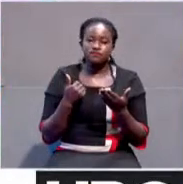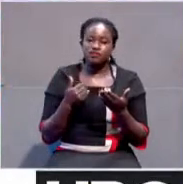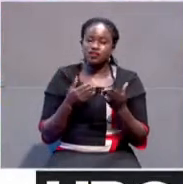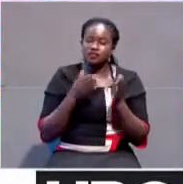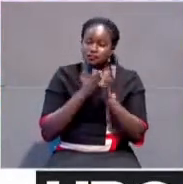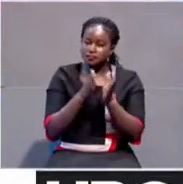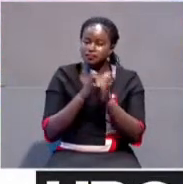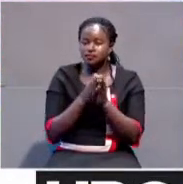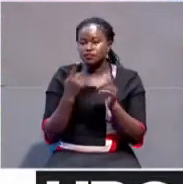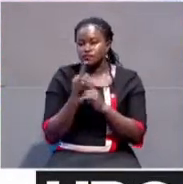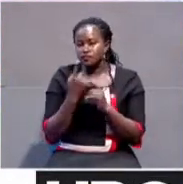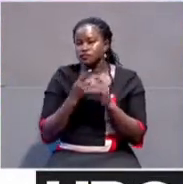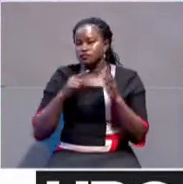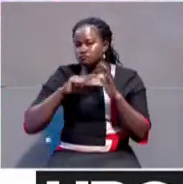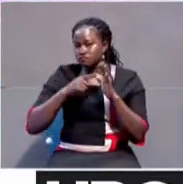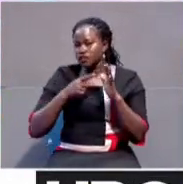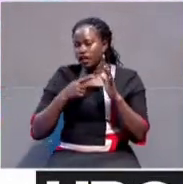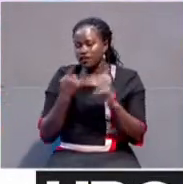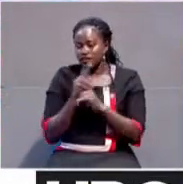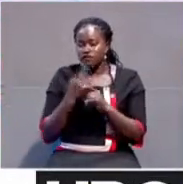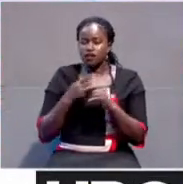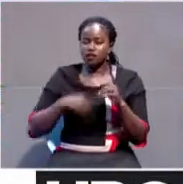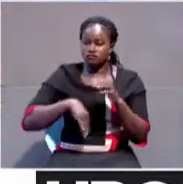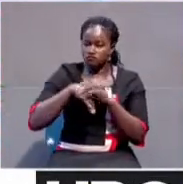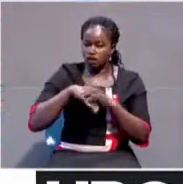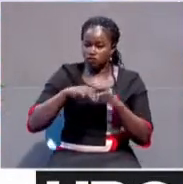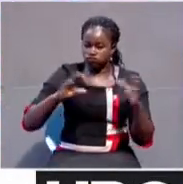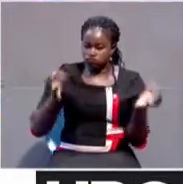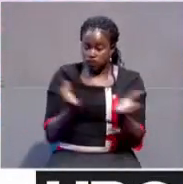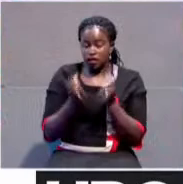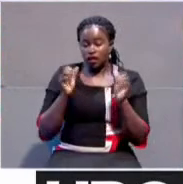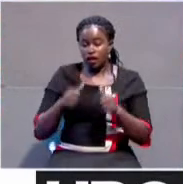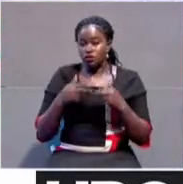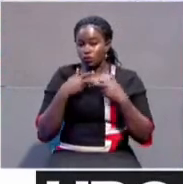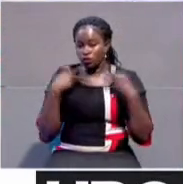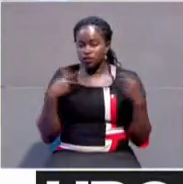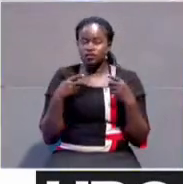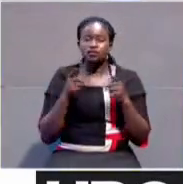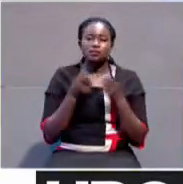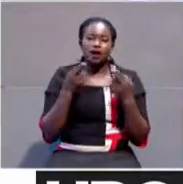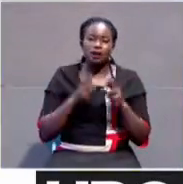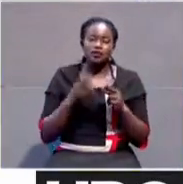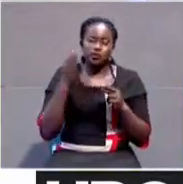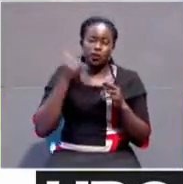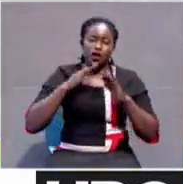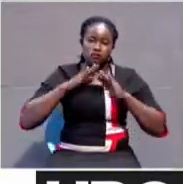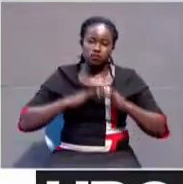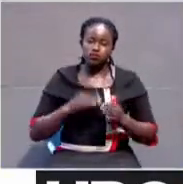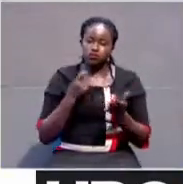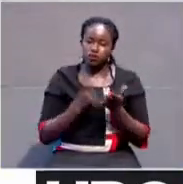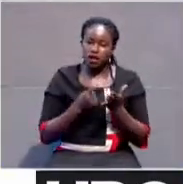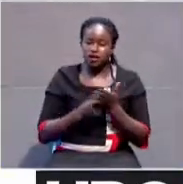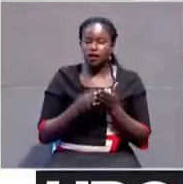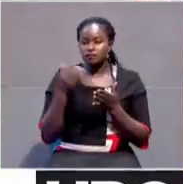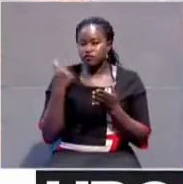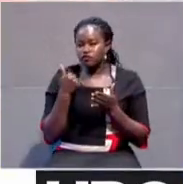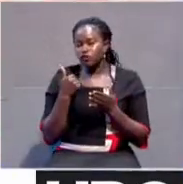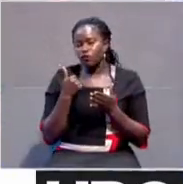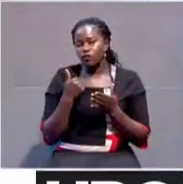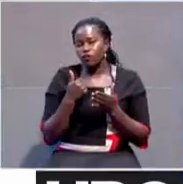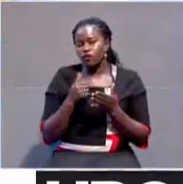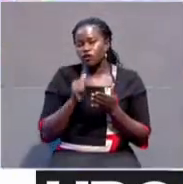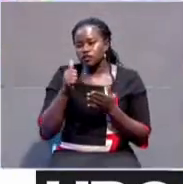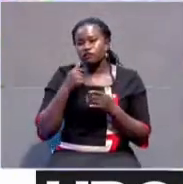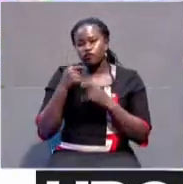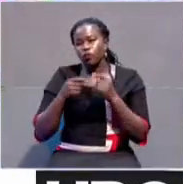can host World Cup qualification matches. The move comes as a relief for Uganda, who were understood to have